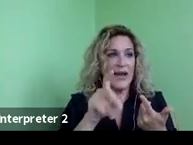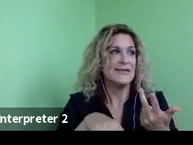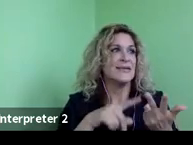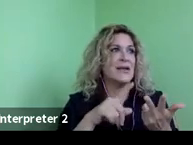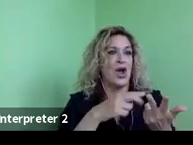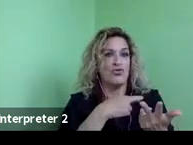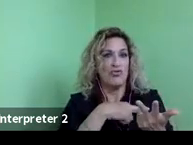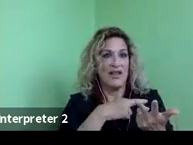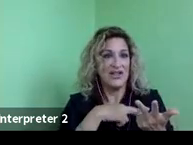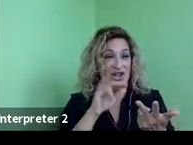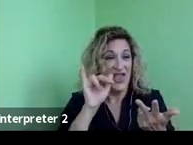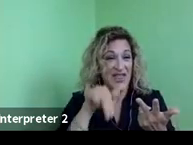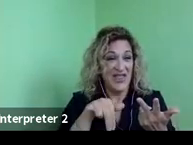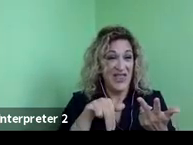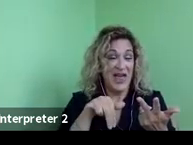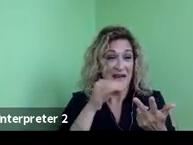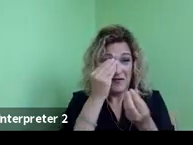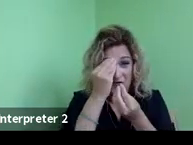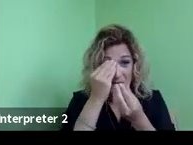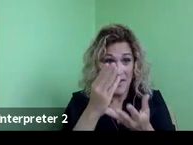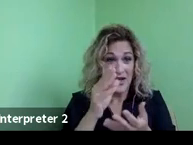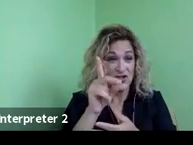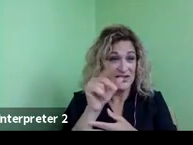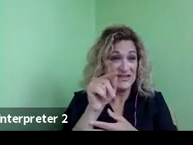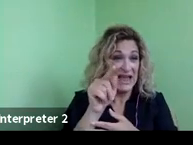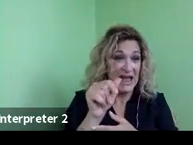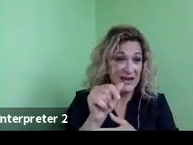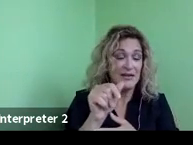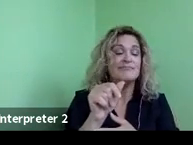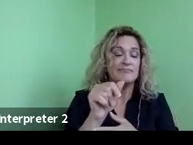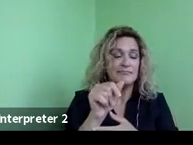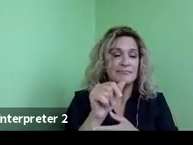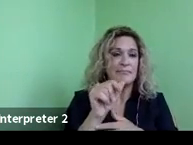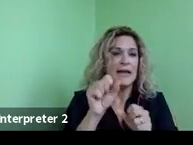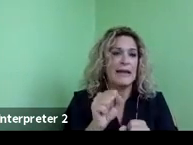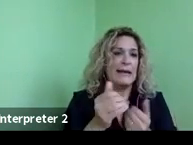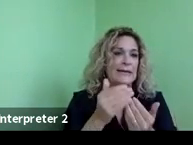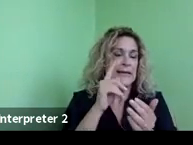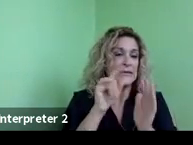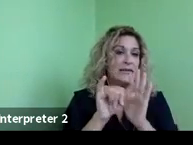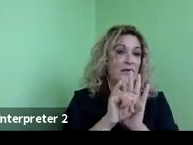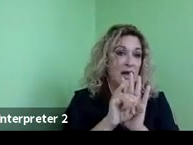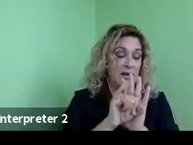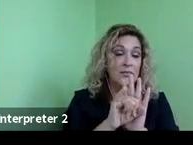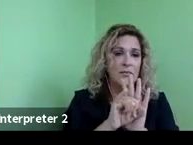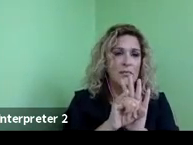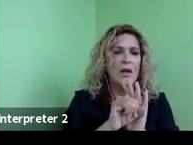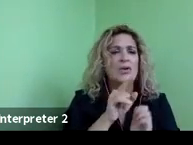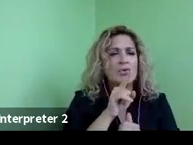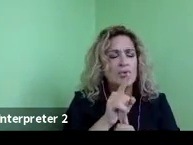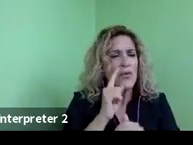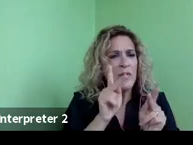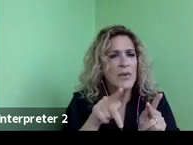and that information in combination or in context can be identifying, and this is especially true for people